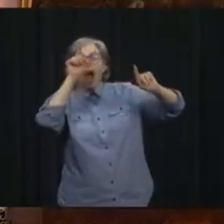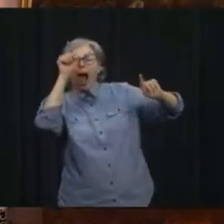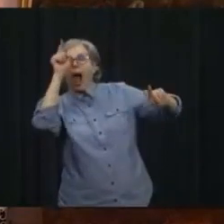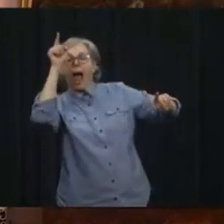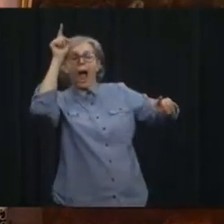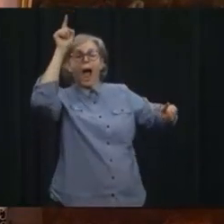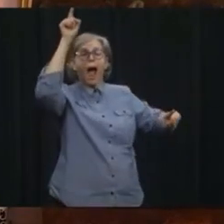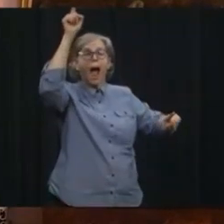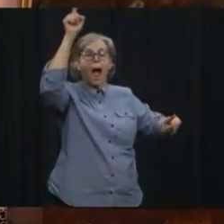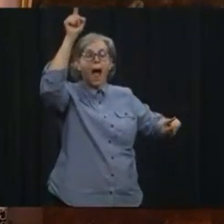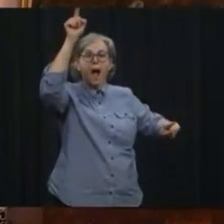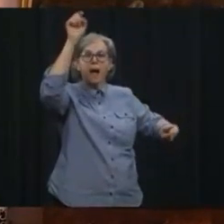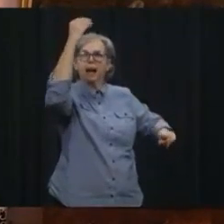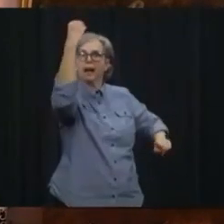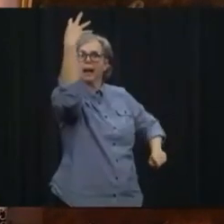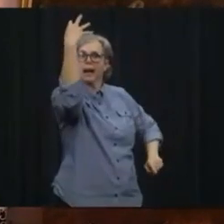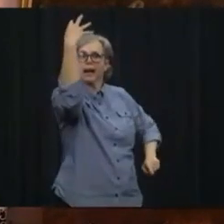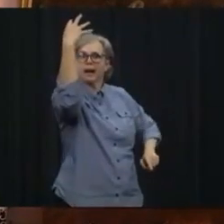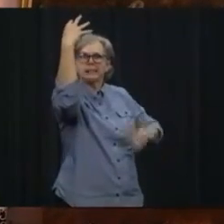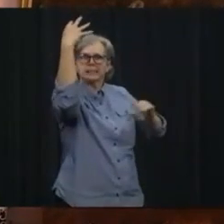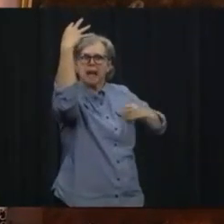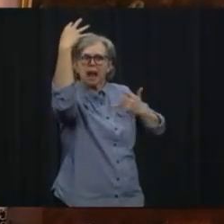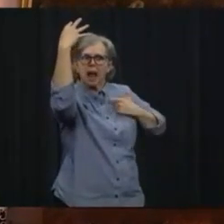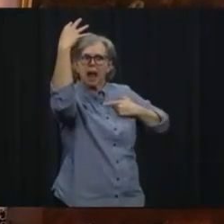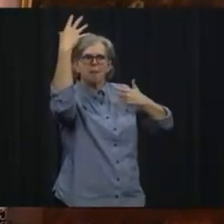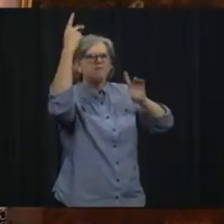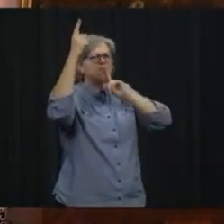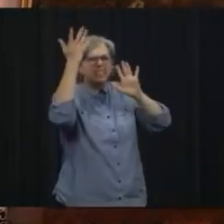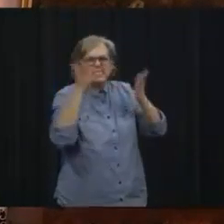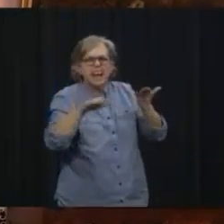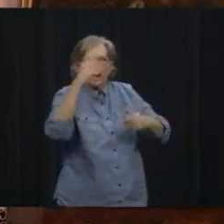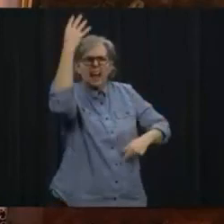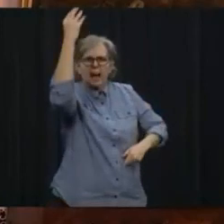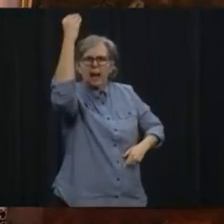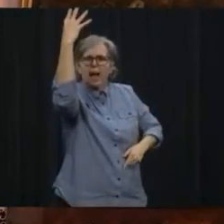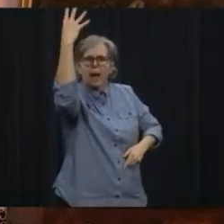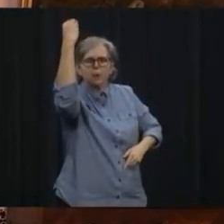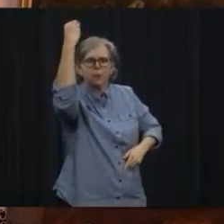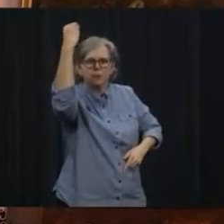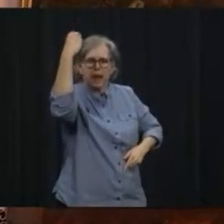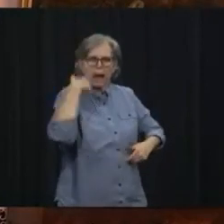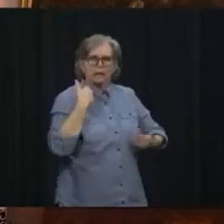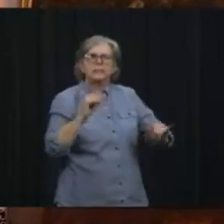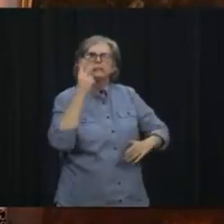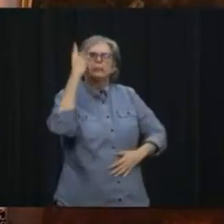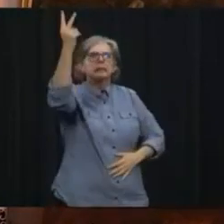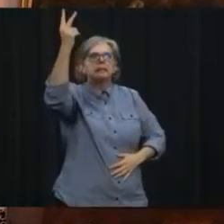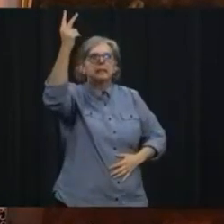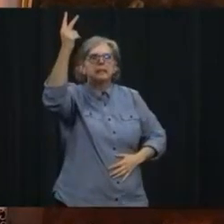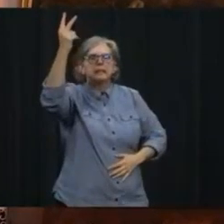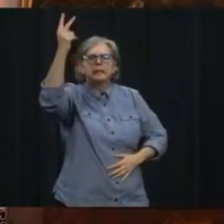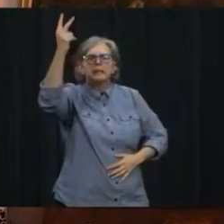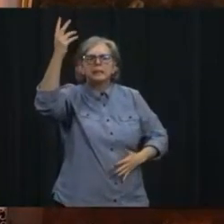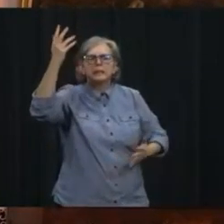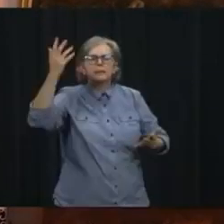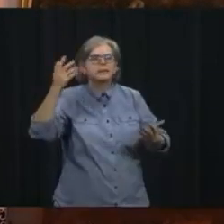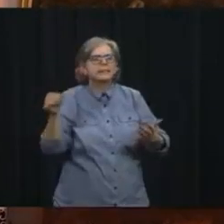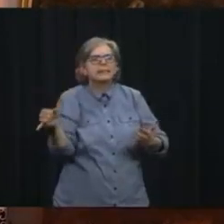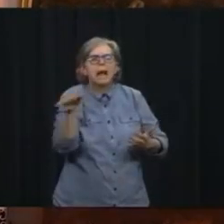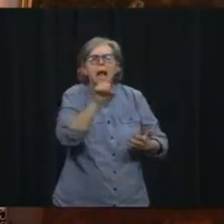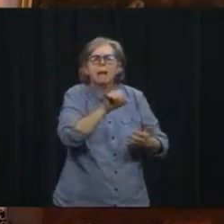to the fact that we had a seeding of this infection early on, and we were one of the last states to